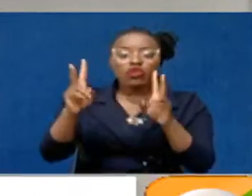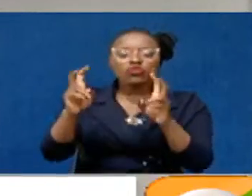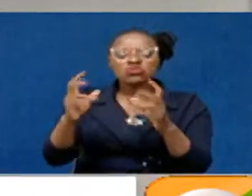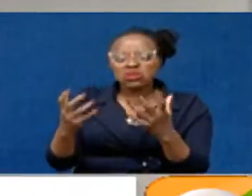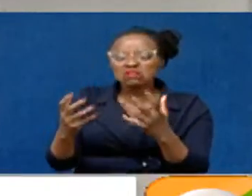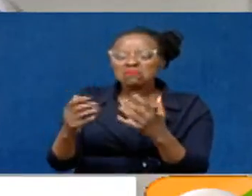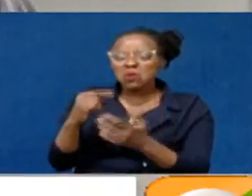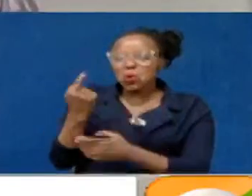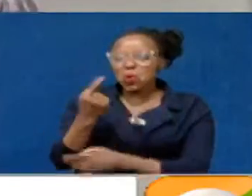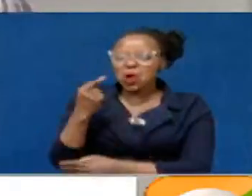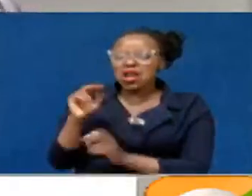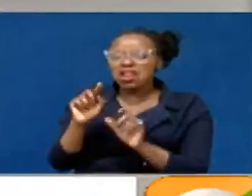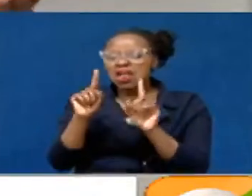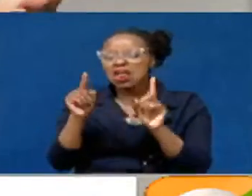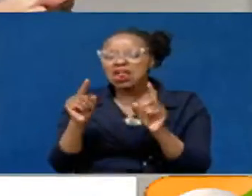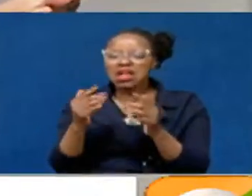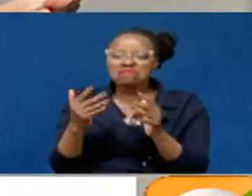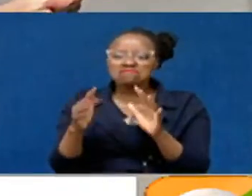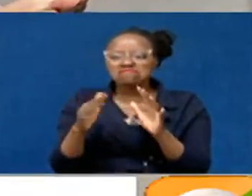unquote,